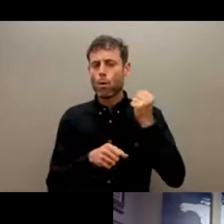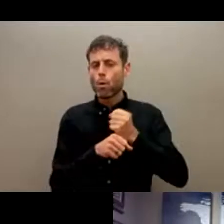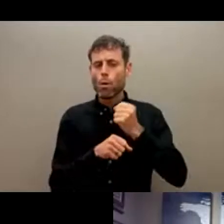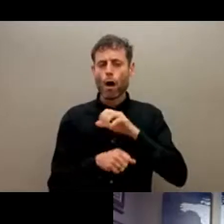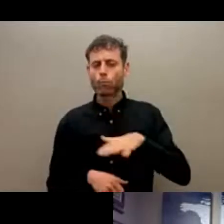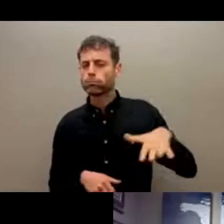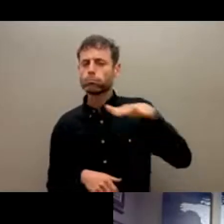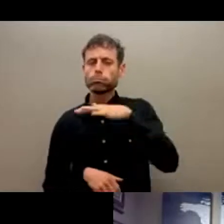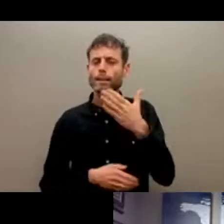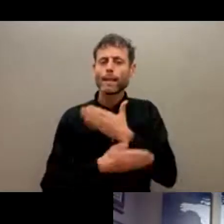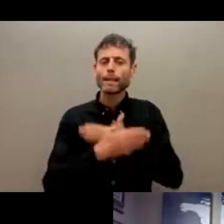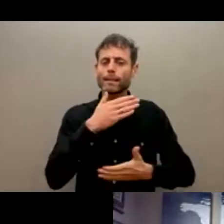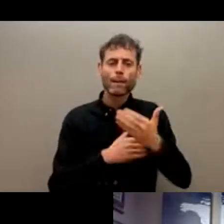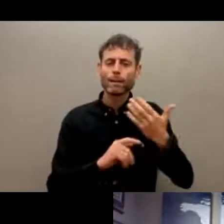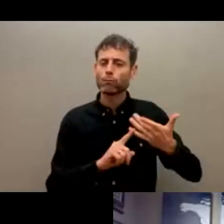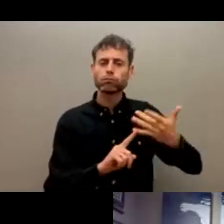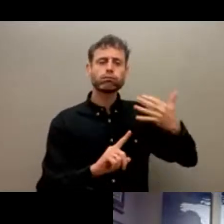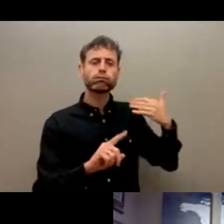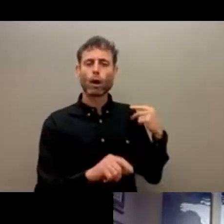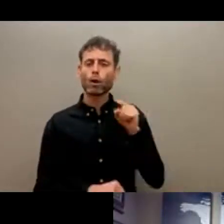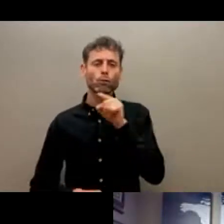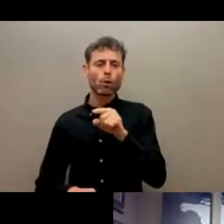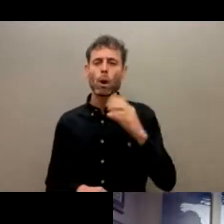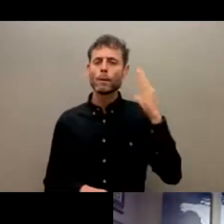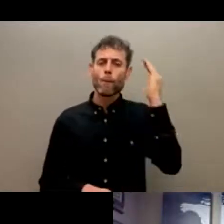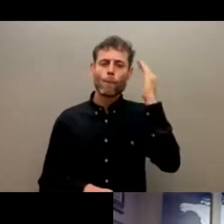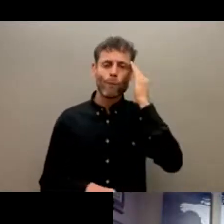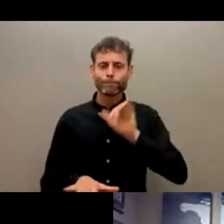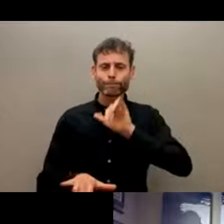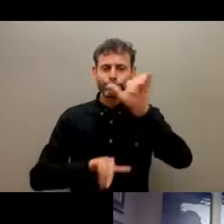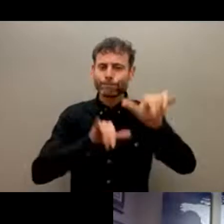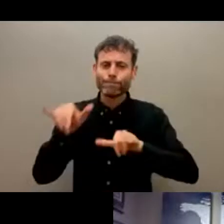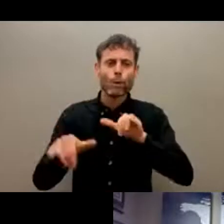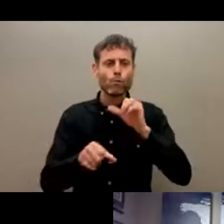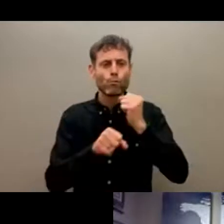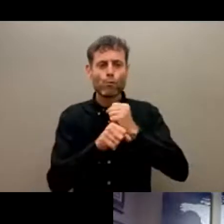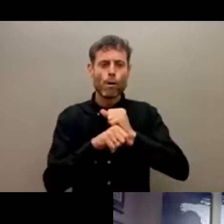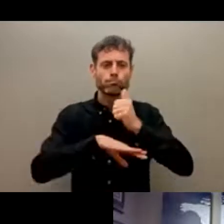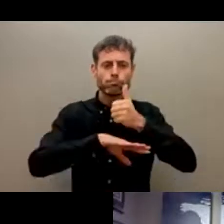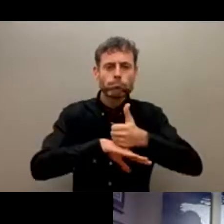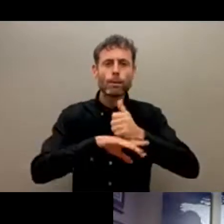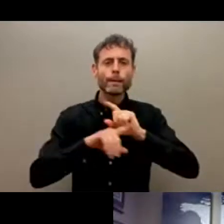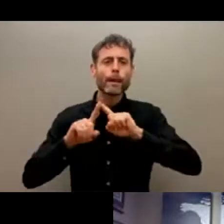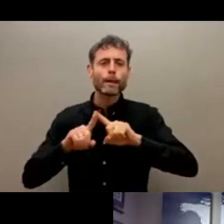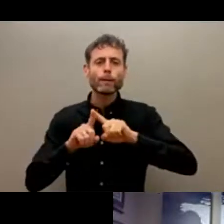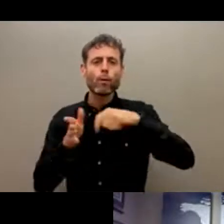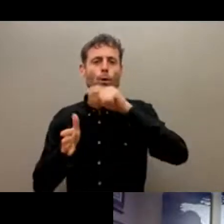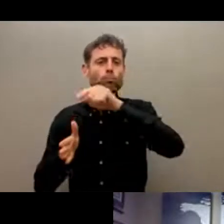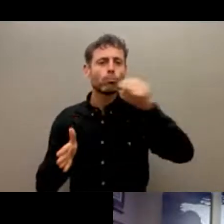in Africa and Asia, in the least developed countries and in humanitarian crises.